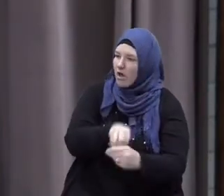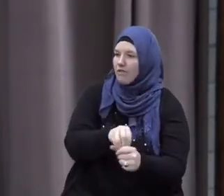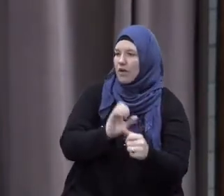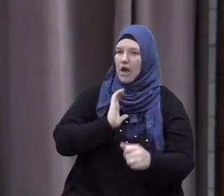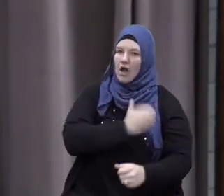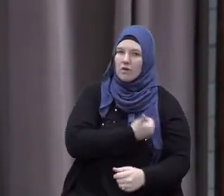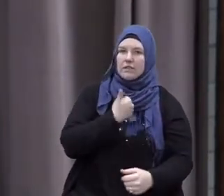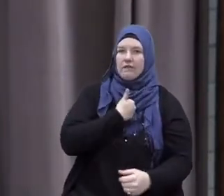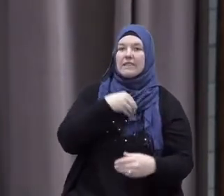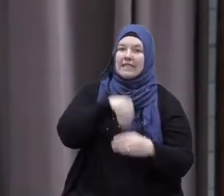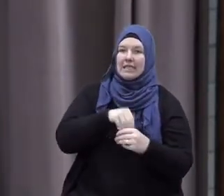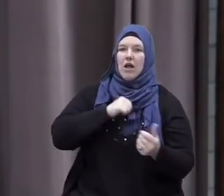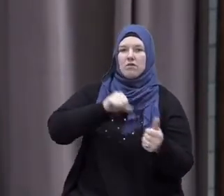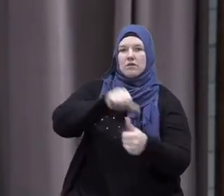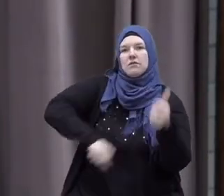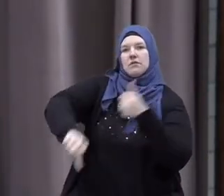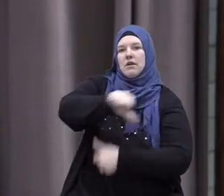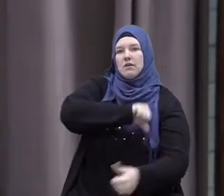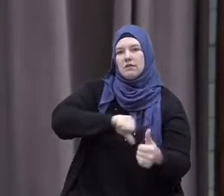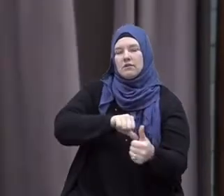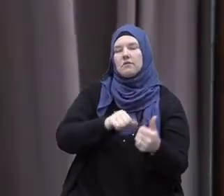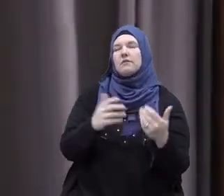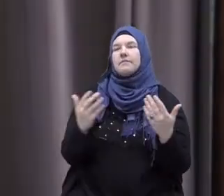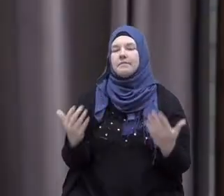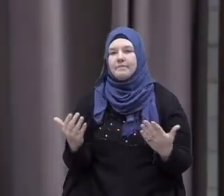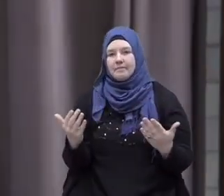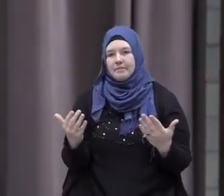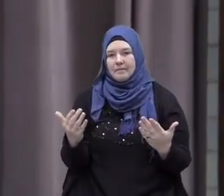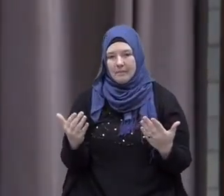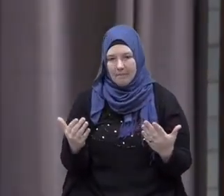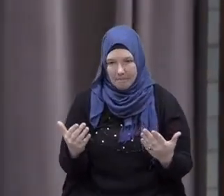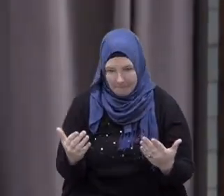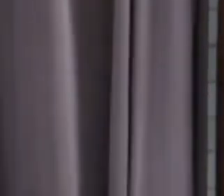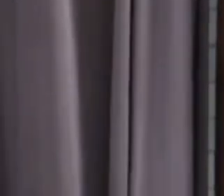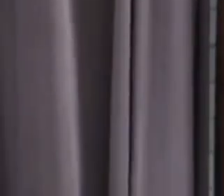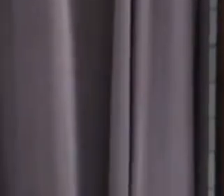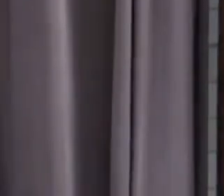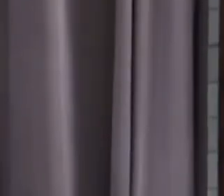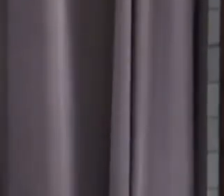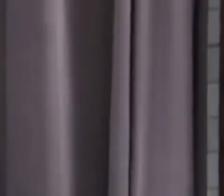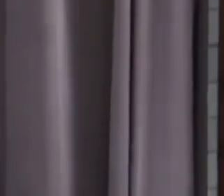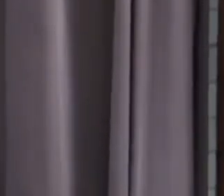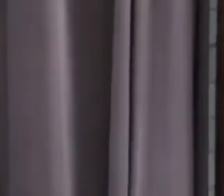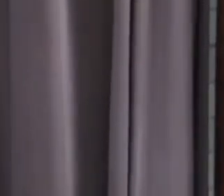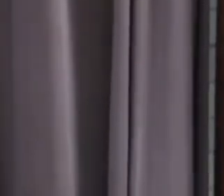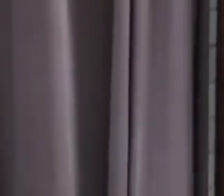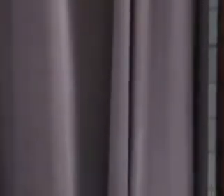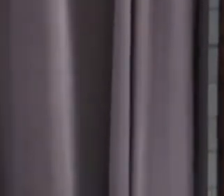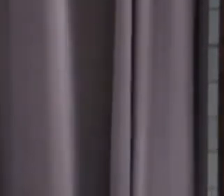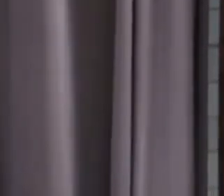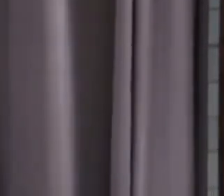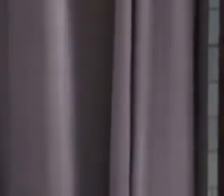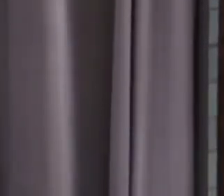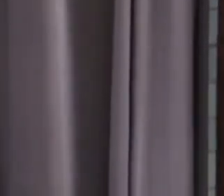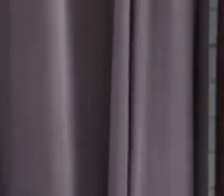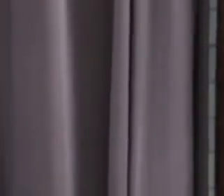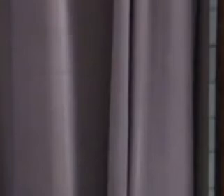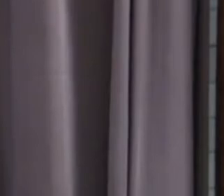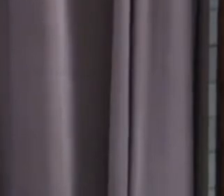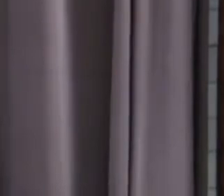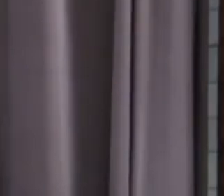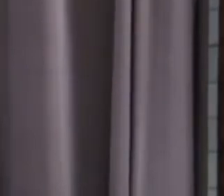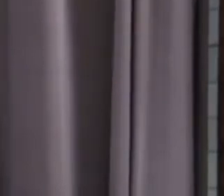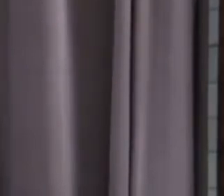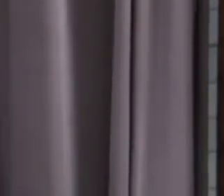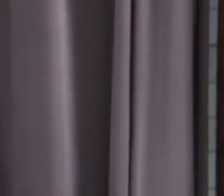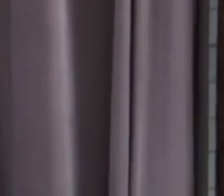actively engaging our society. Allahumma ahdina fi man hadayt, wa afina fi man afayt, wa tawallana fi man tawallayt, wa qina wasrif